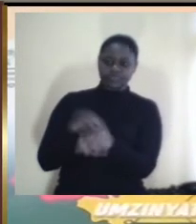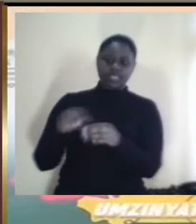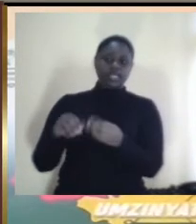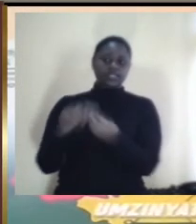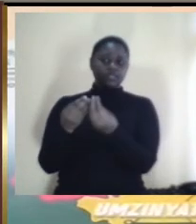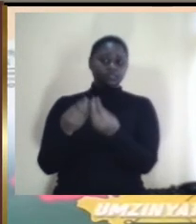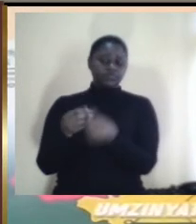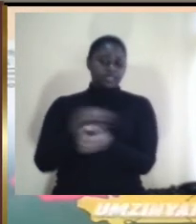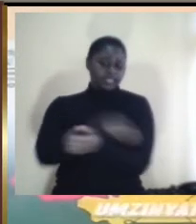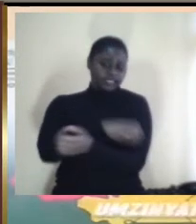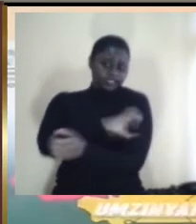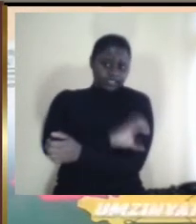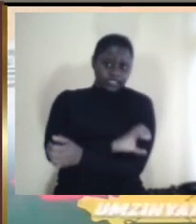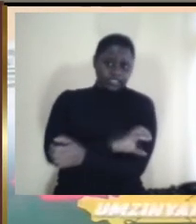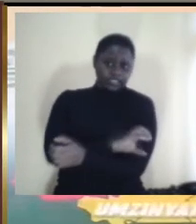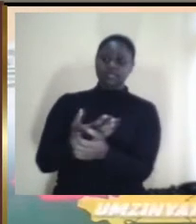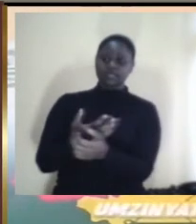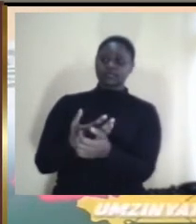energy off-grid